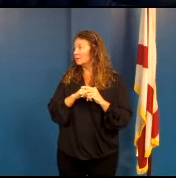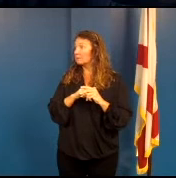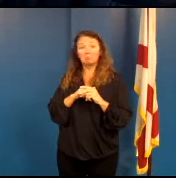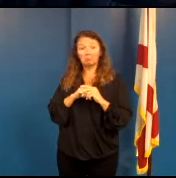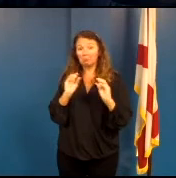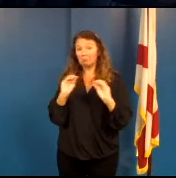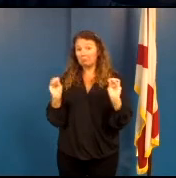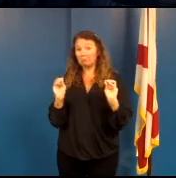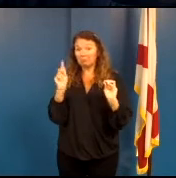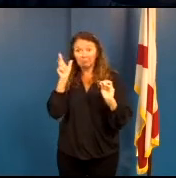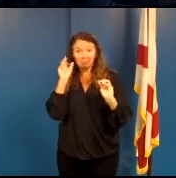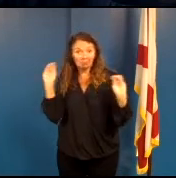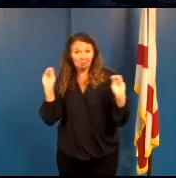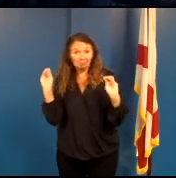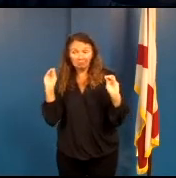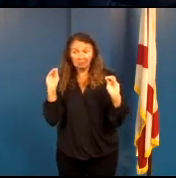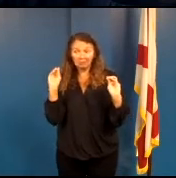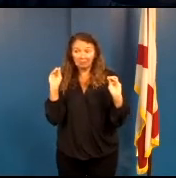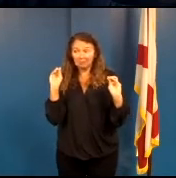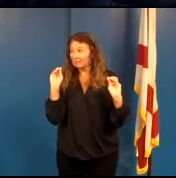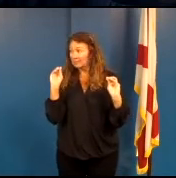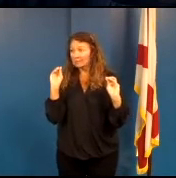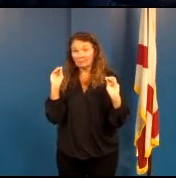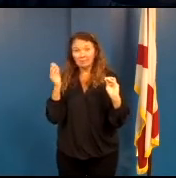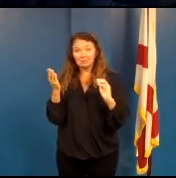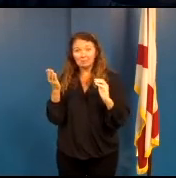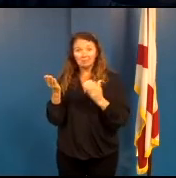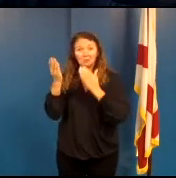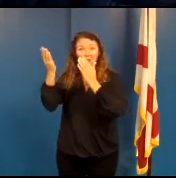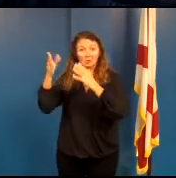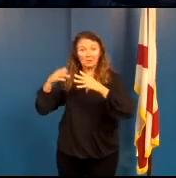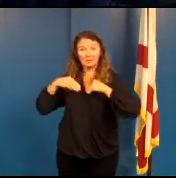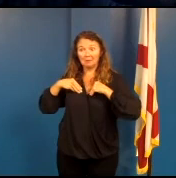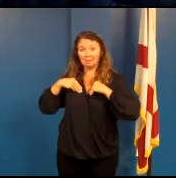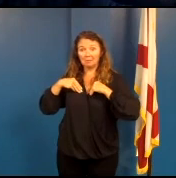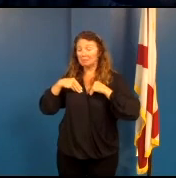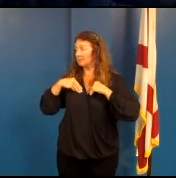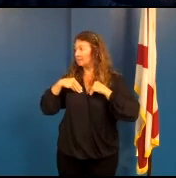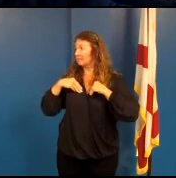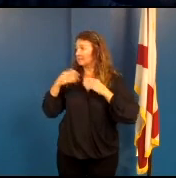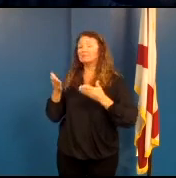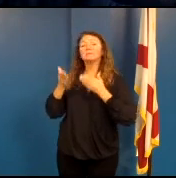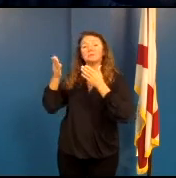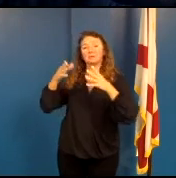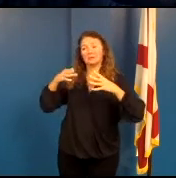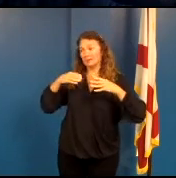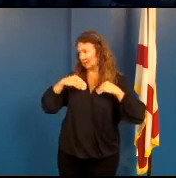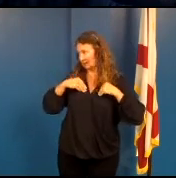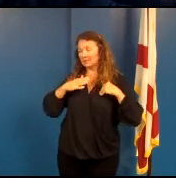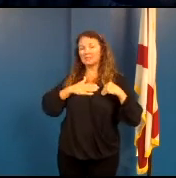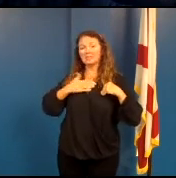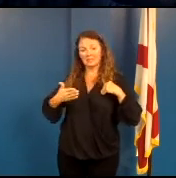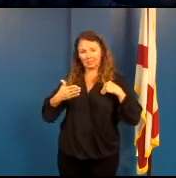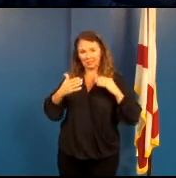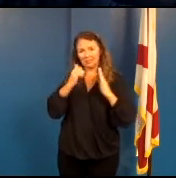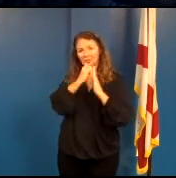All right, hearing none, is there a motion to accept? I move that we accept the consent